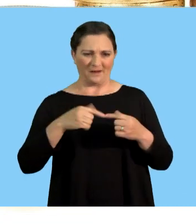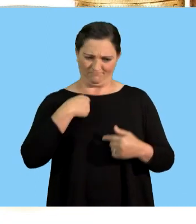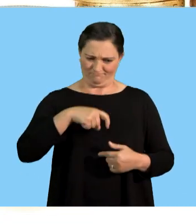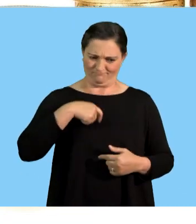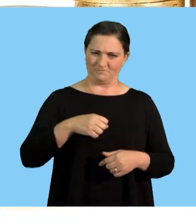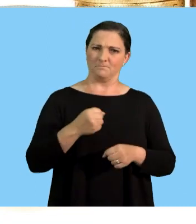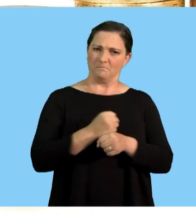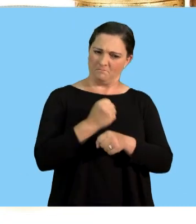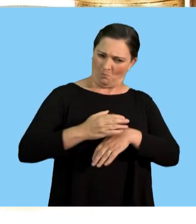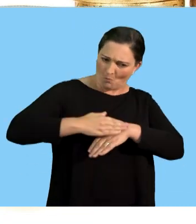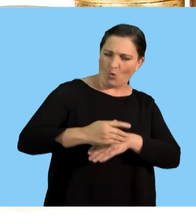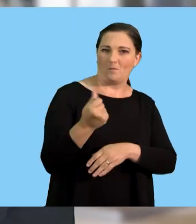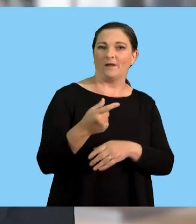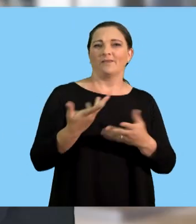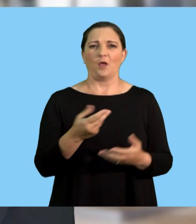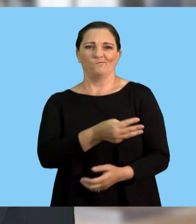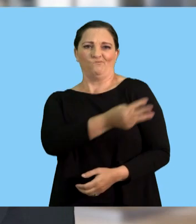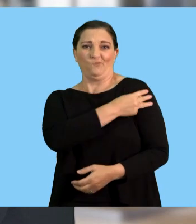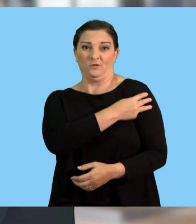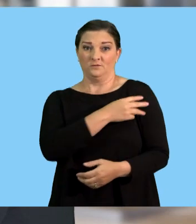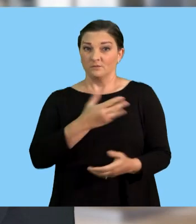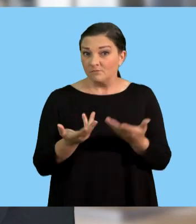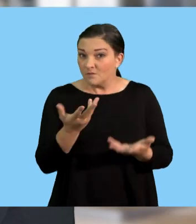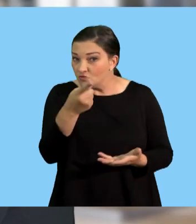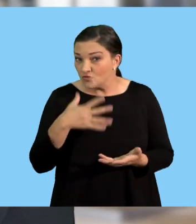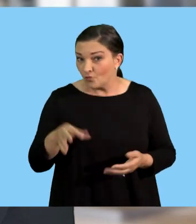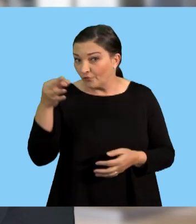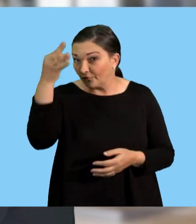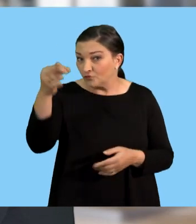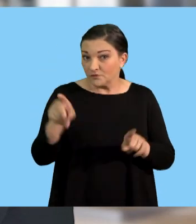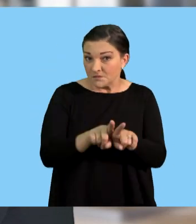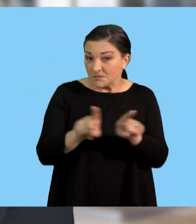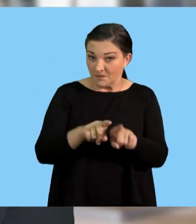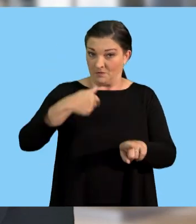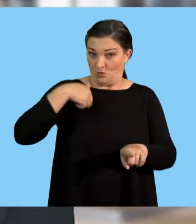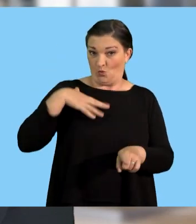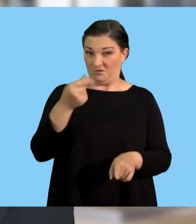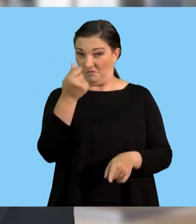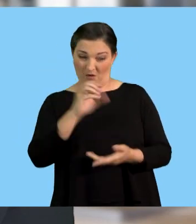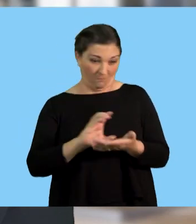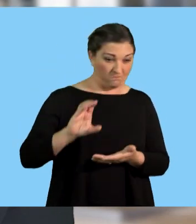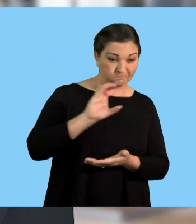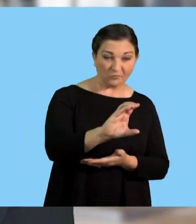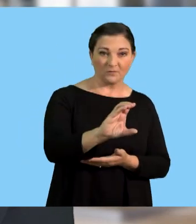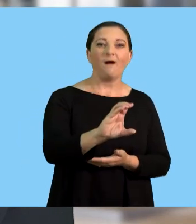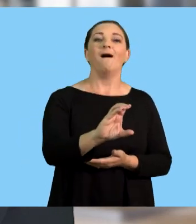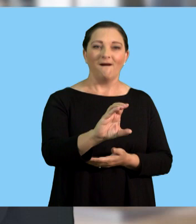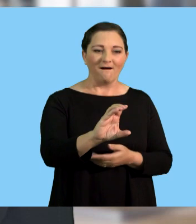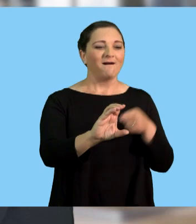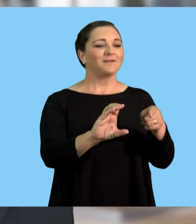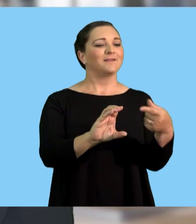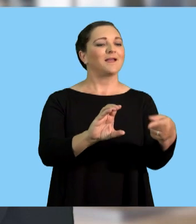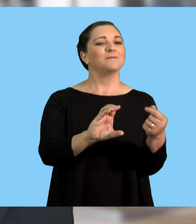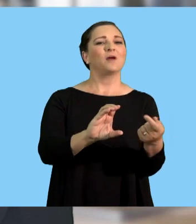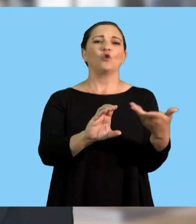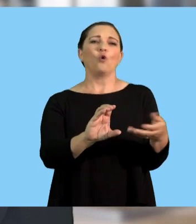to say, if you happen to want to be an investor, you are basically making the right choice. Because when you're looking into investors, these are people